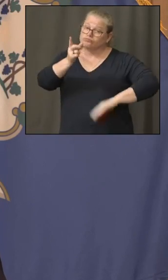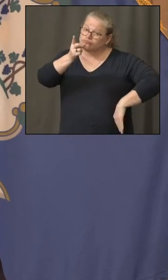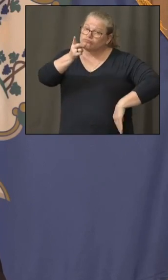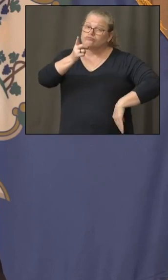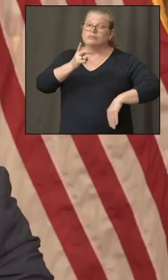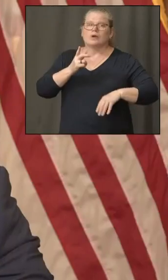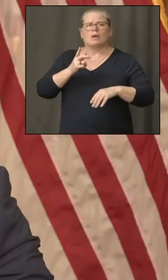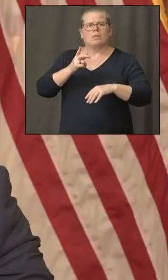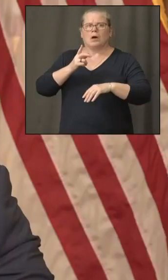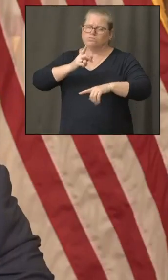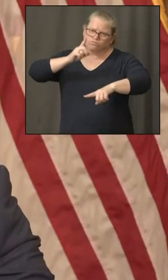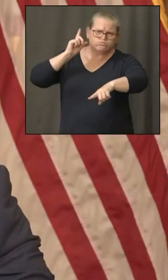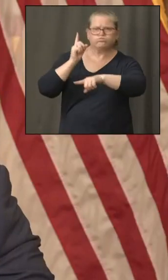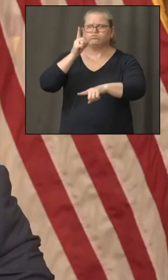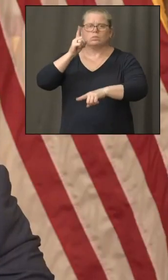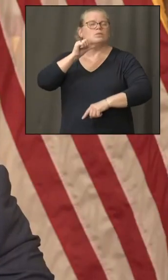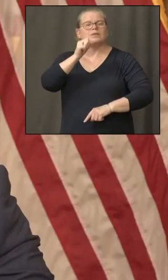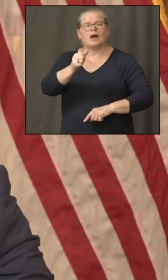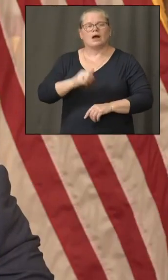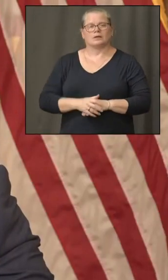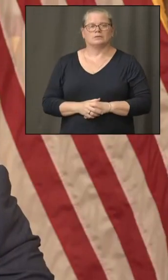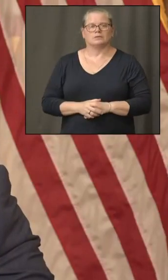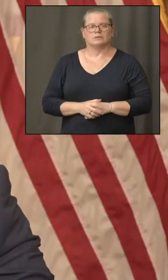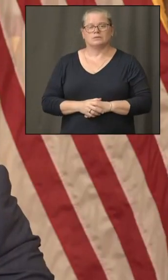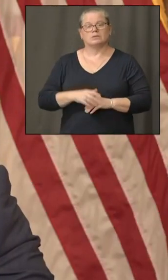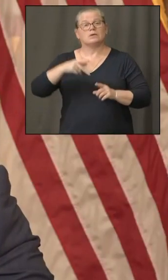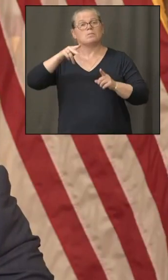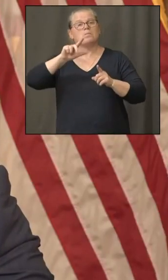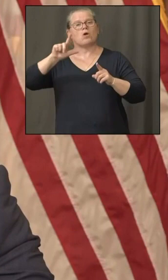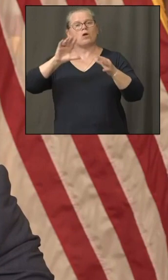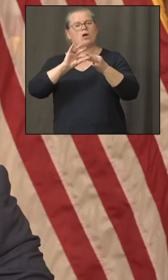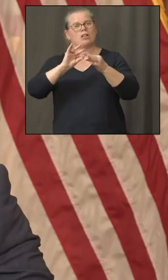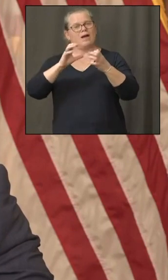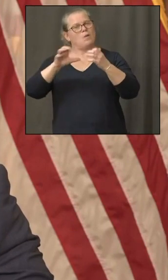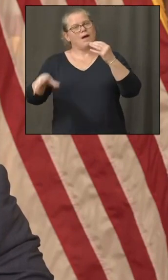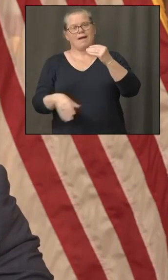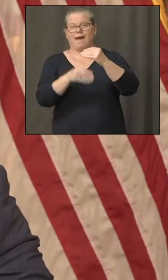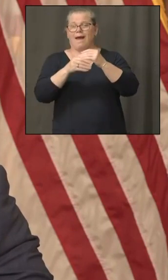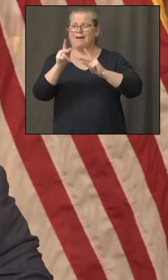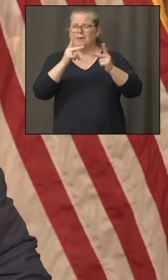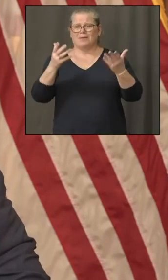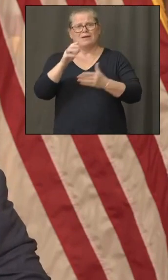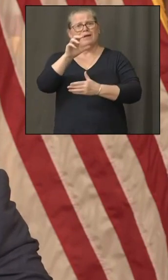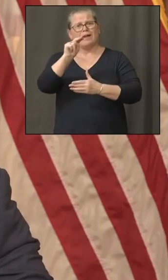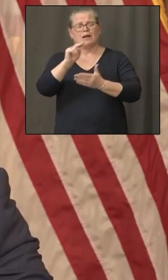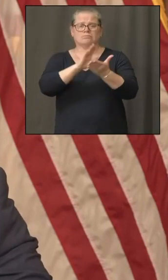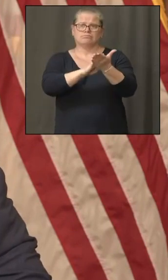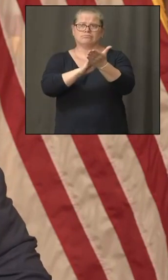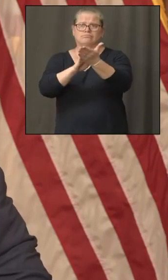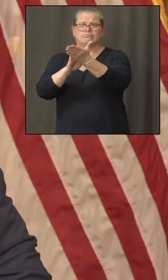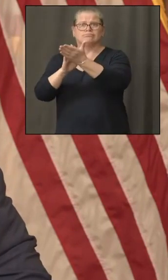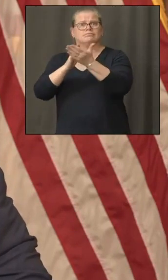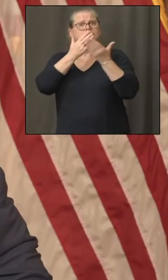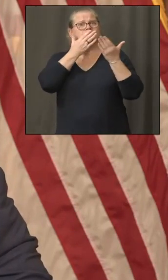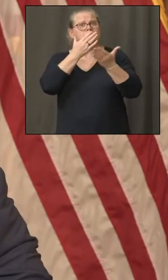to highlight all the great work that people of Connecticut have done to adhere to the guidelines. I know the governor was